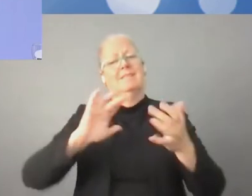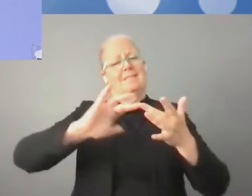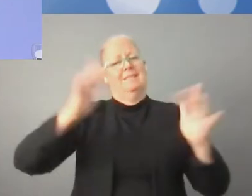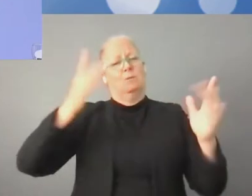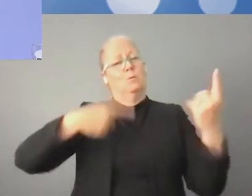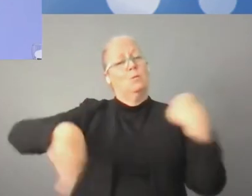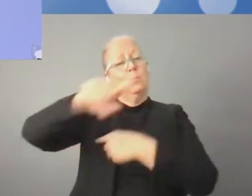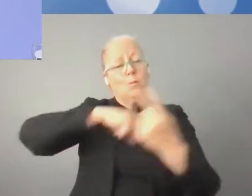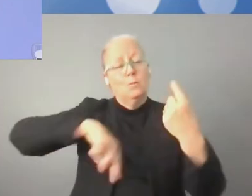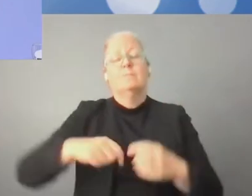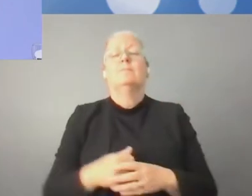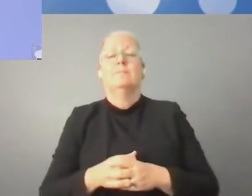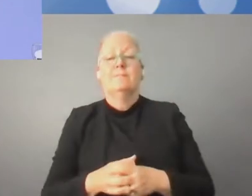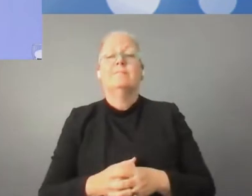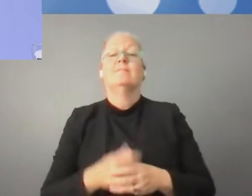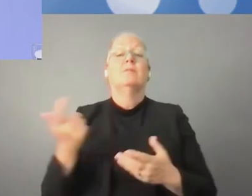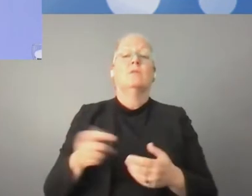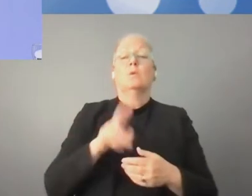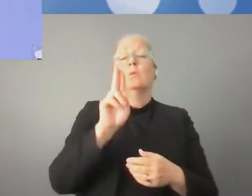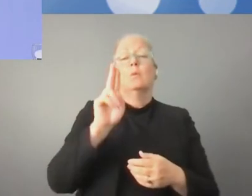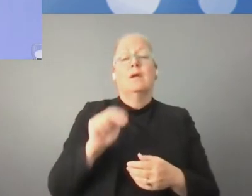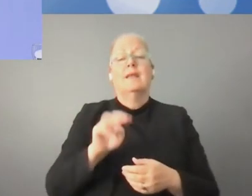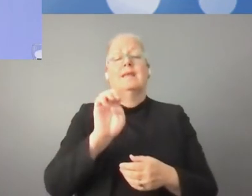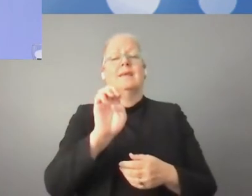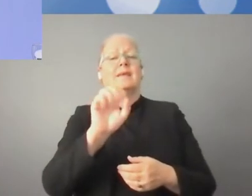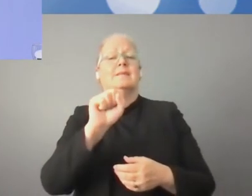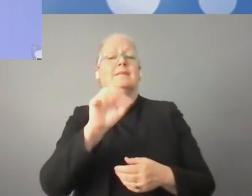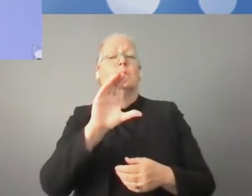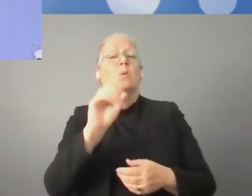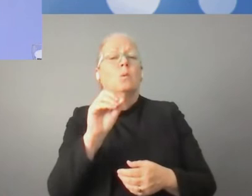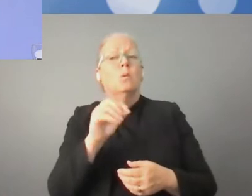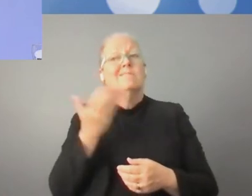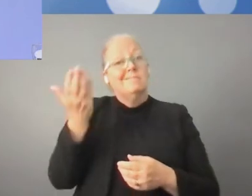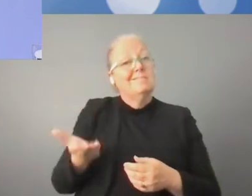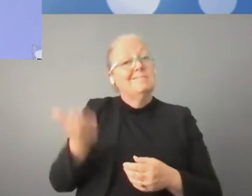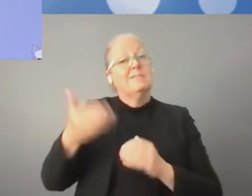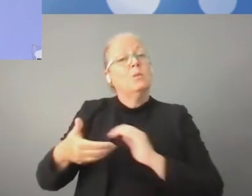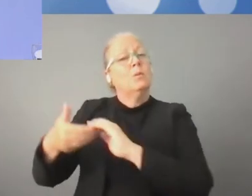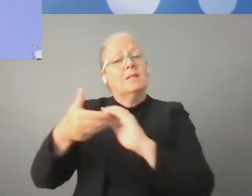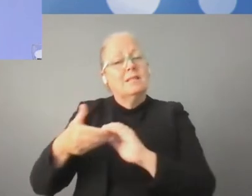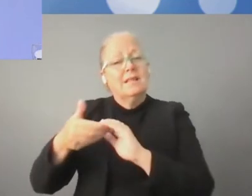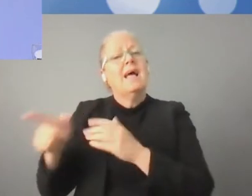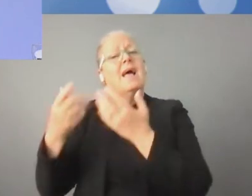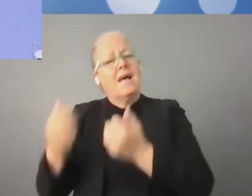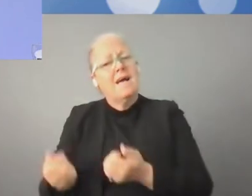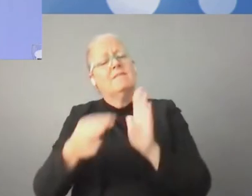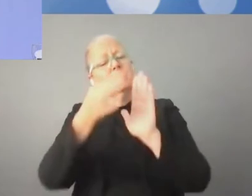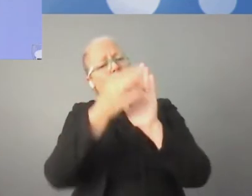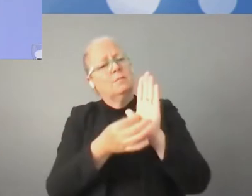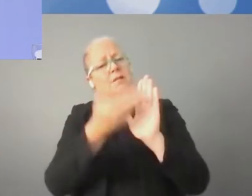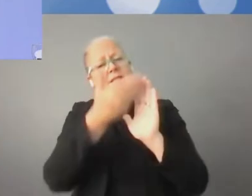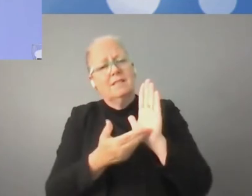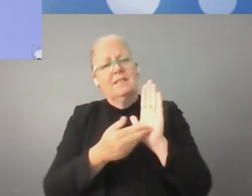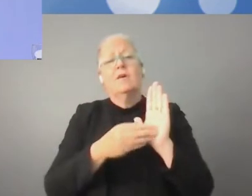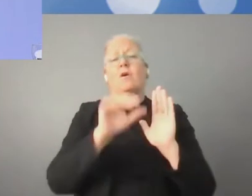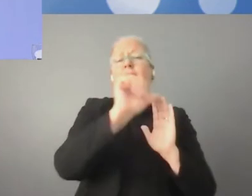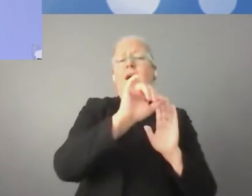the un like unesco have started putting the basis for say some principles in the area of artificial intelligence